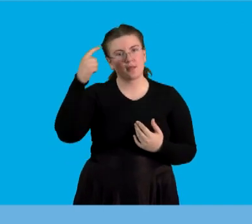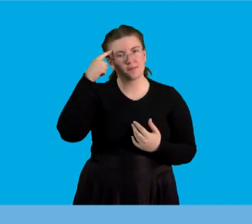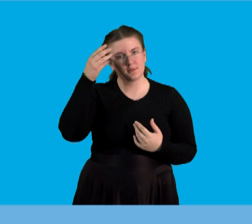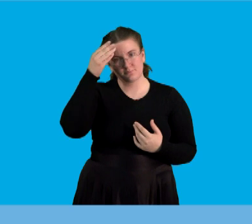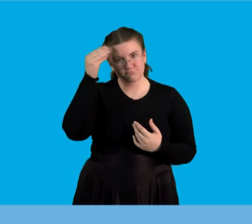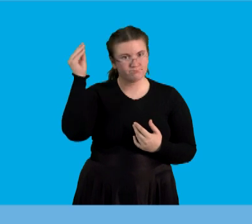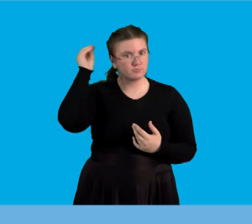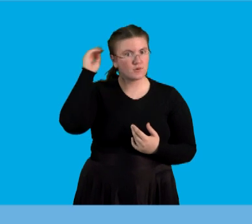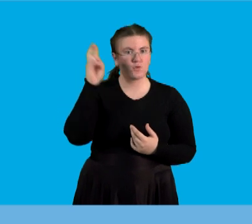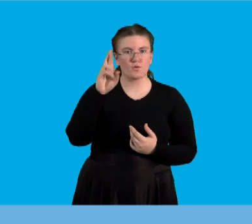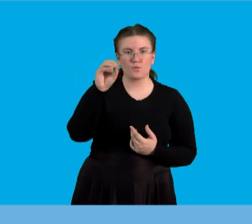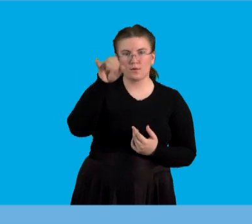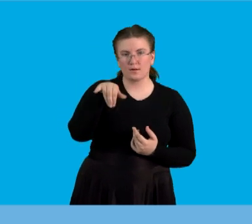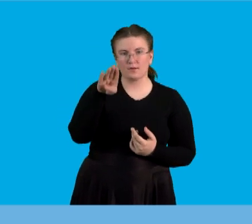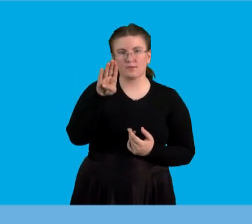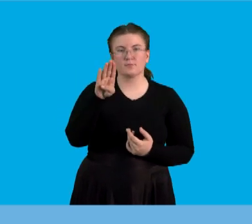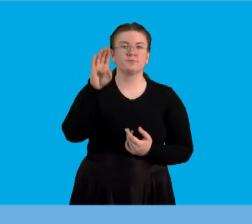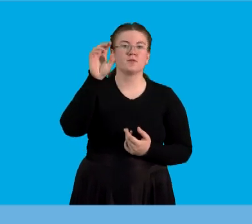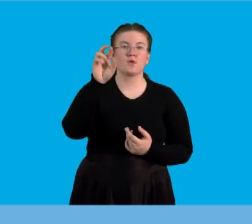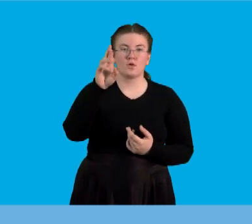have said.